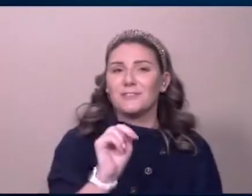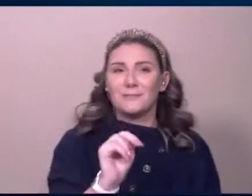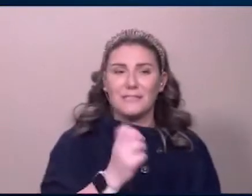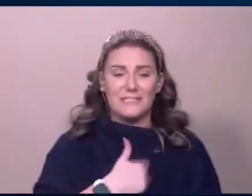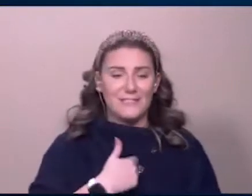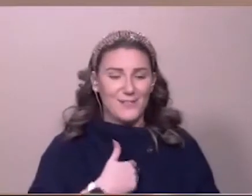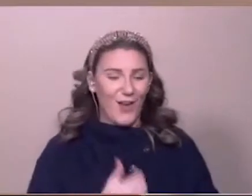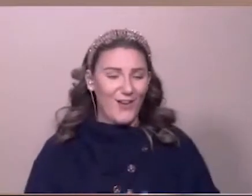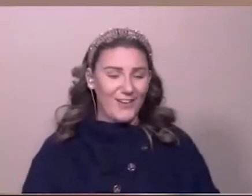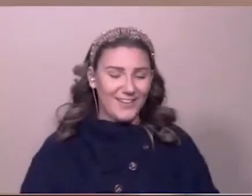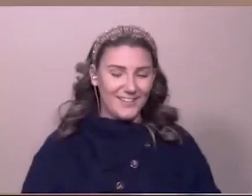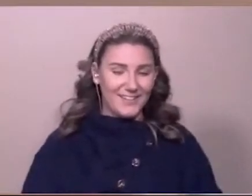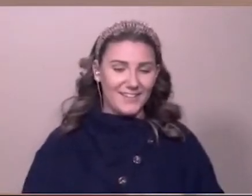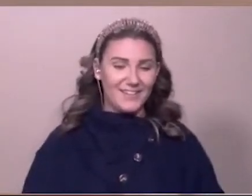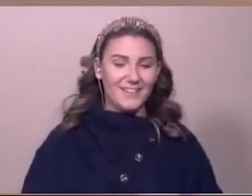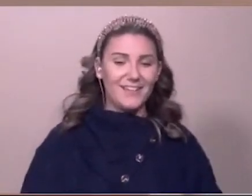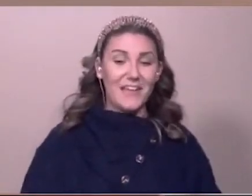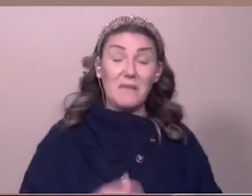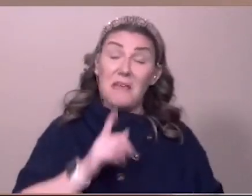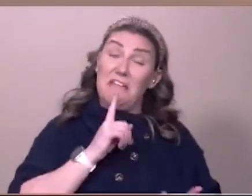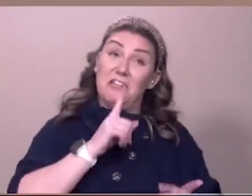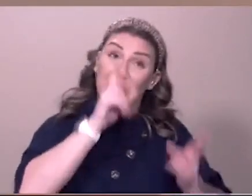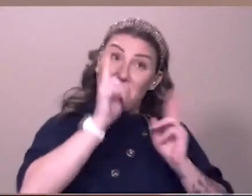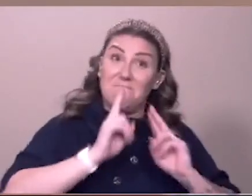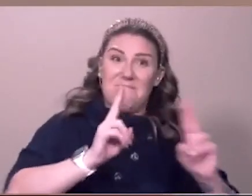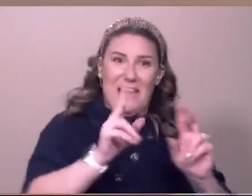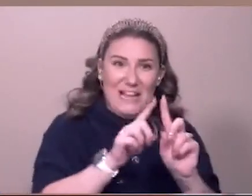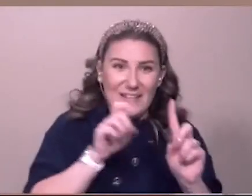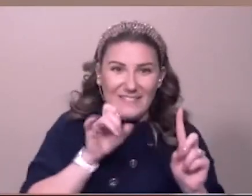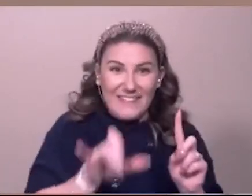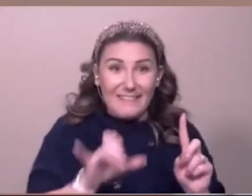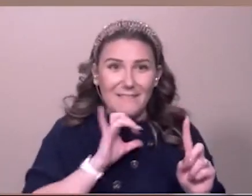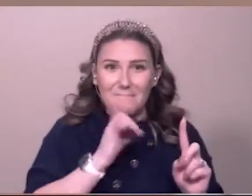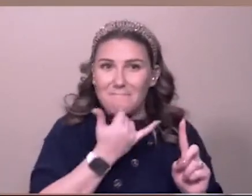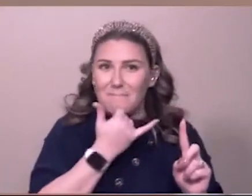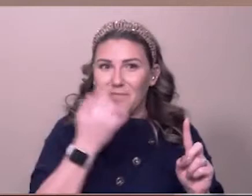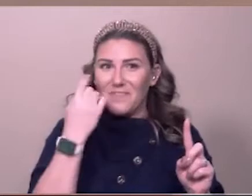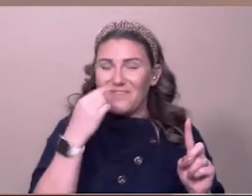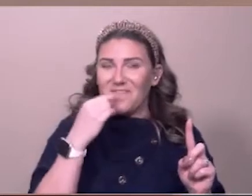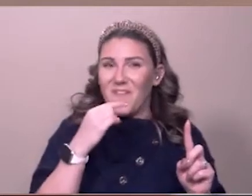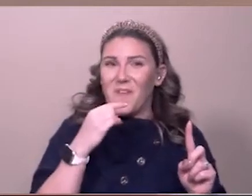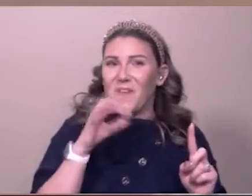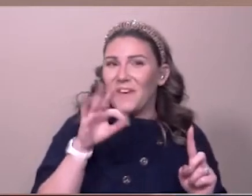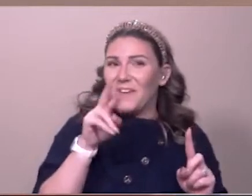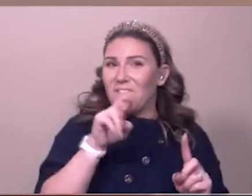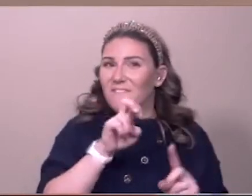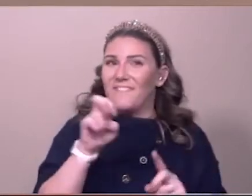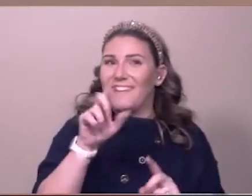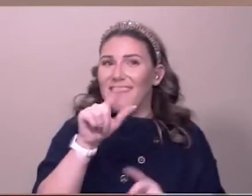actually honored by that. Mistaken for Dr. Freelove. What a compliment.